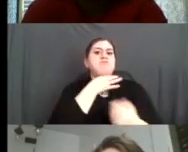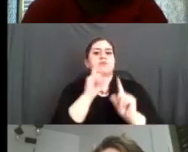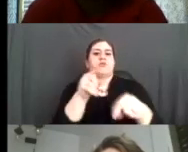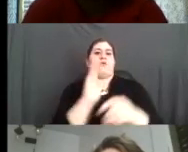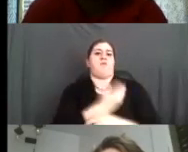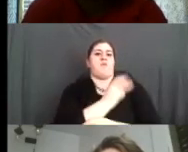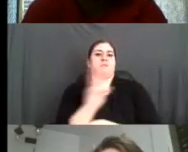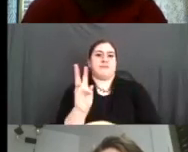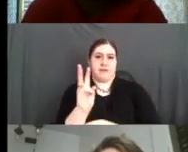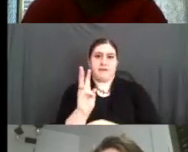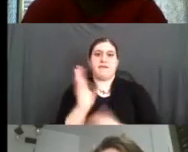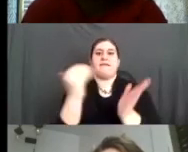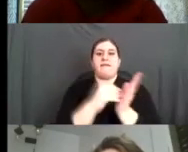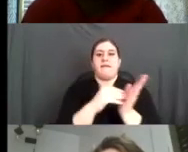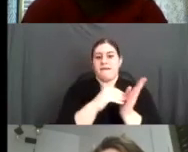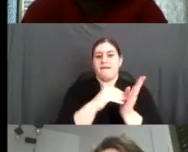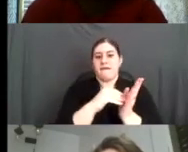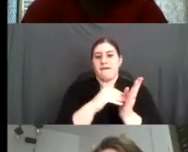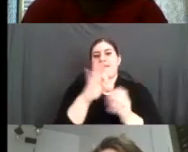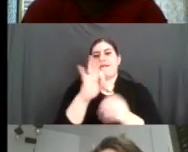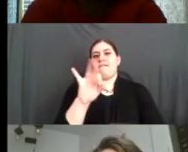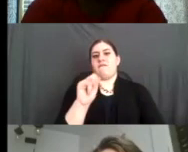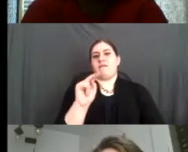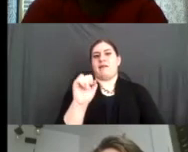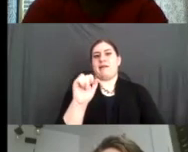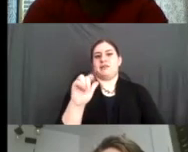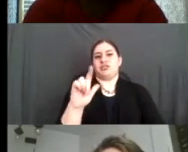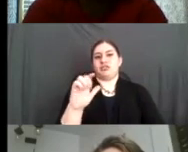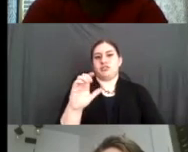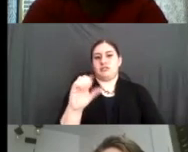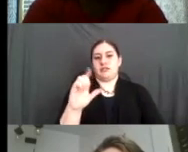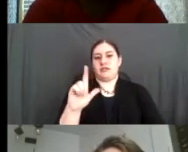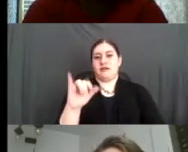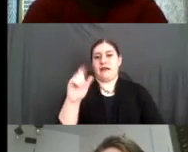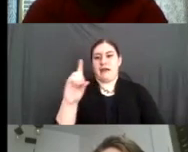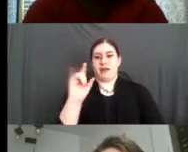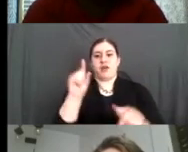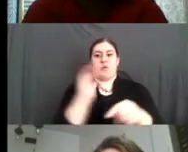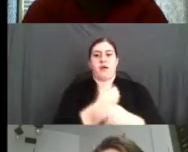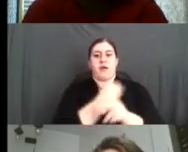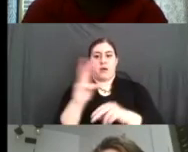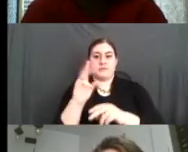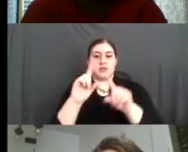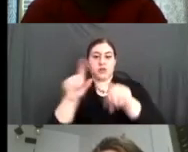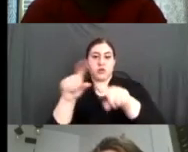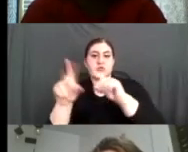website, and again, it's just financial aid, you'll just Google financial aid over here. If you go to types of aid,